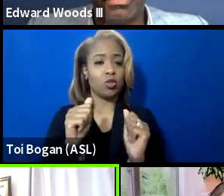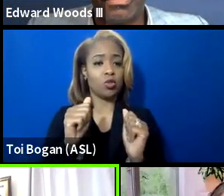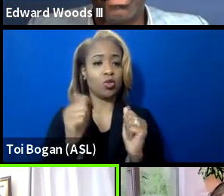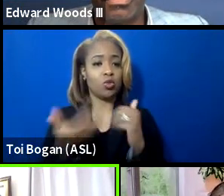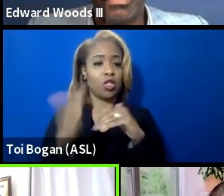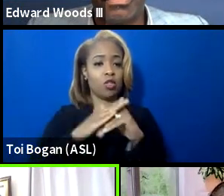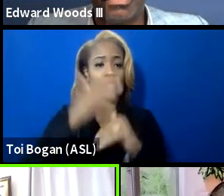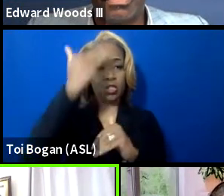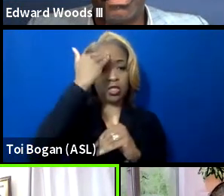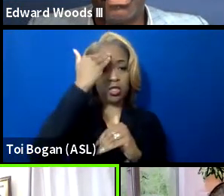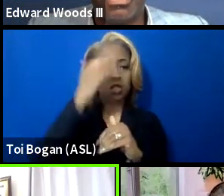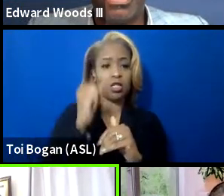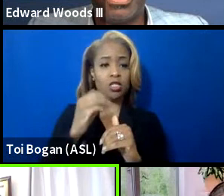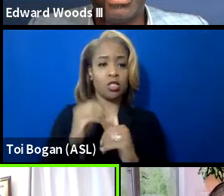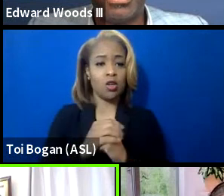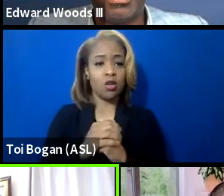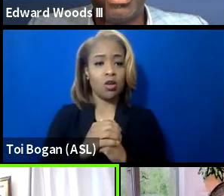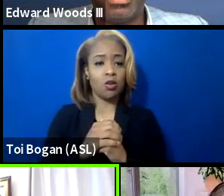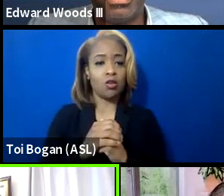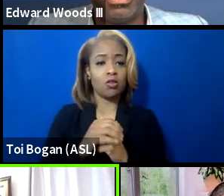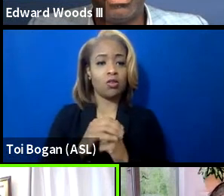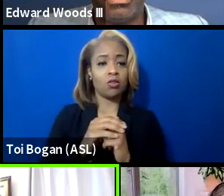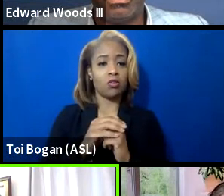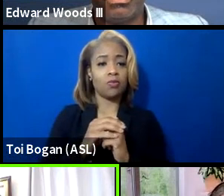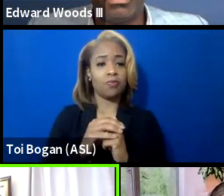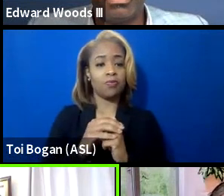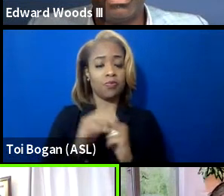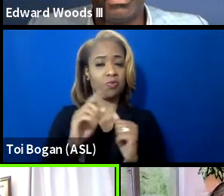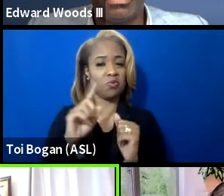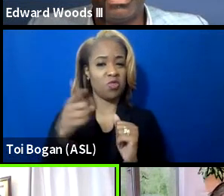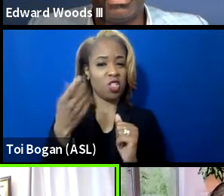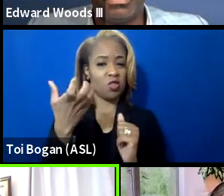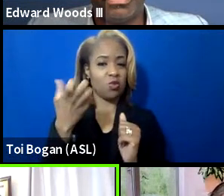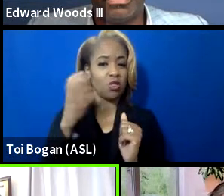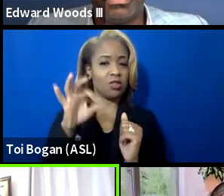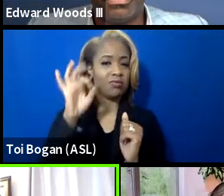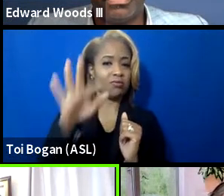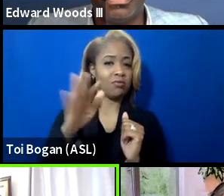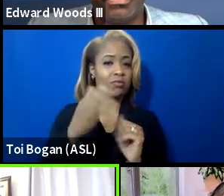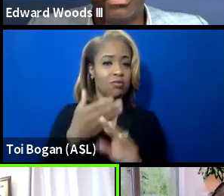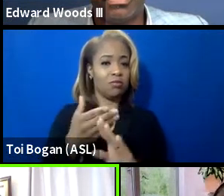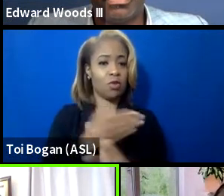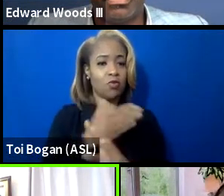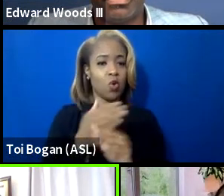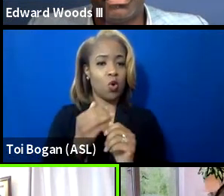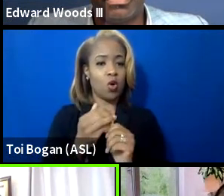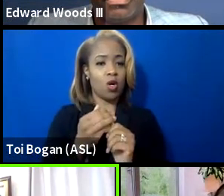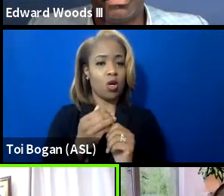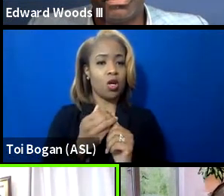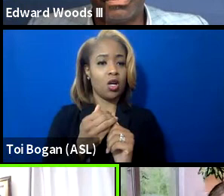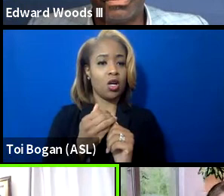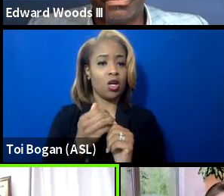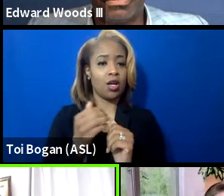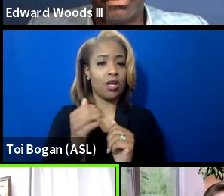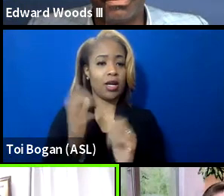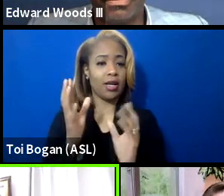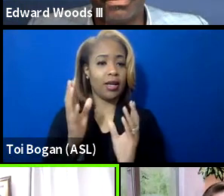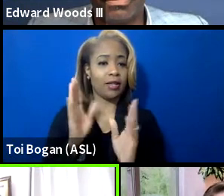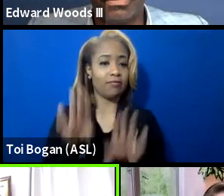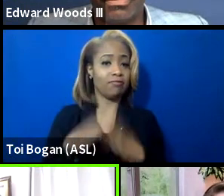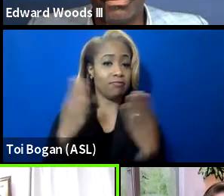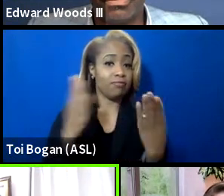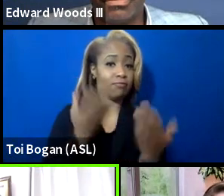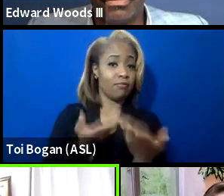I wanted to take that brief moment to reiterate that before I listen out for a motion